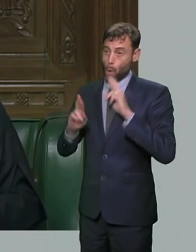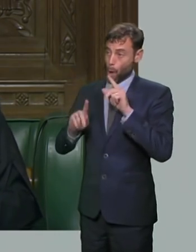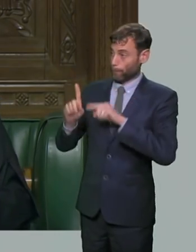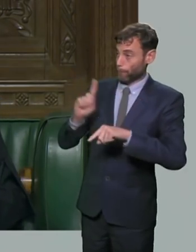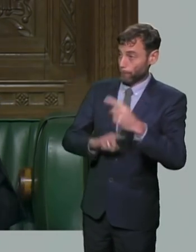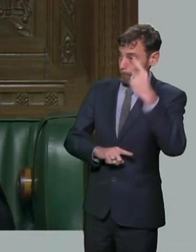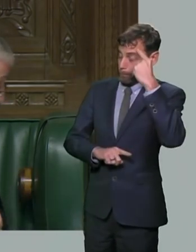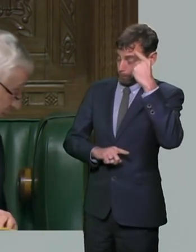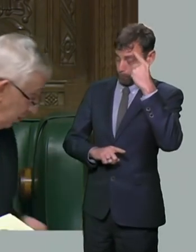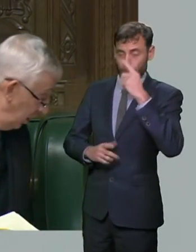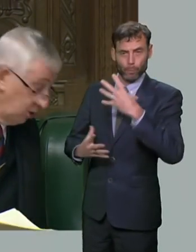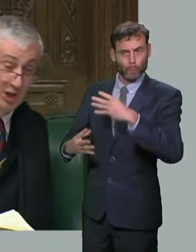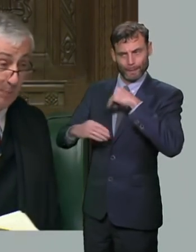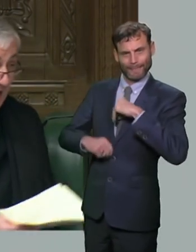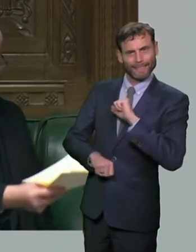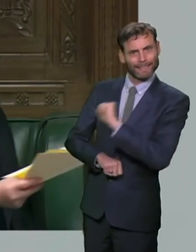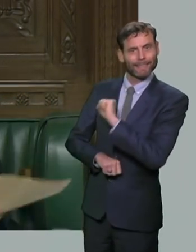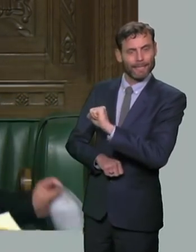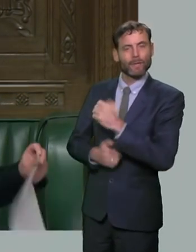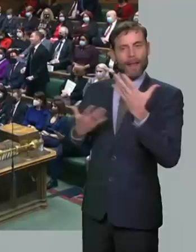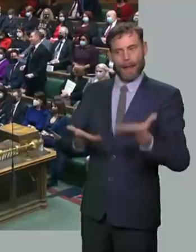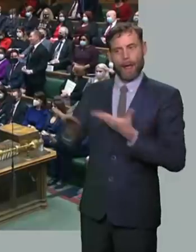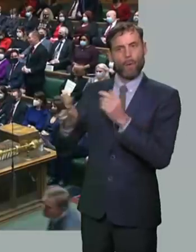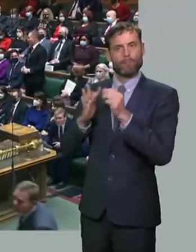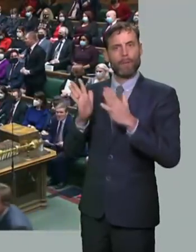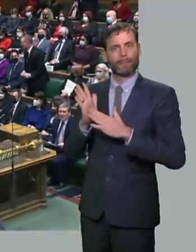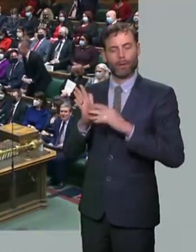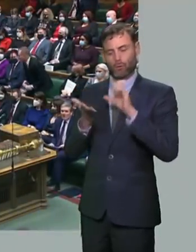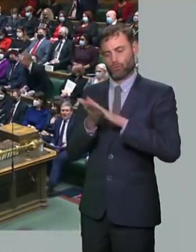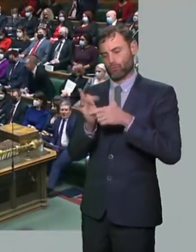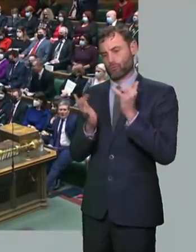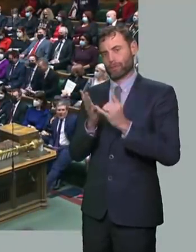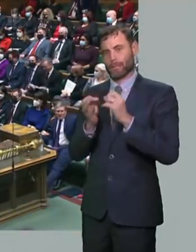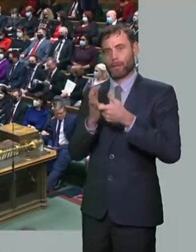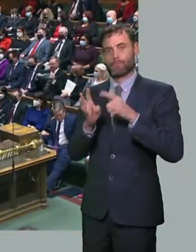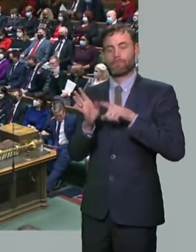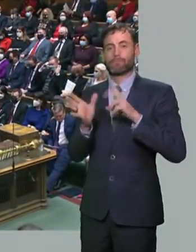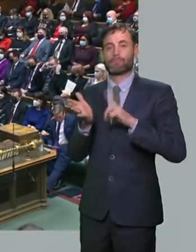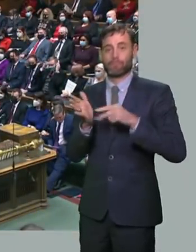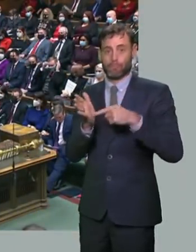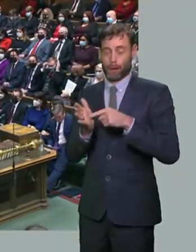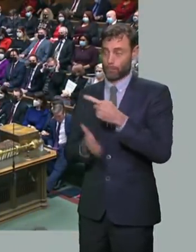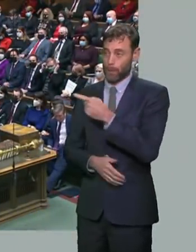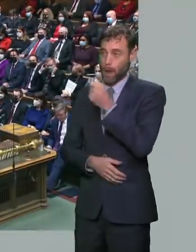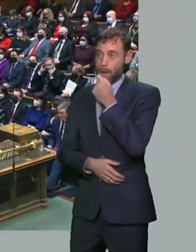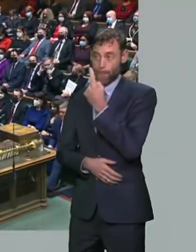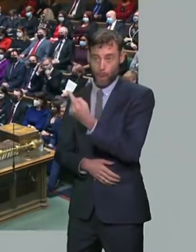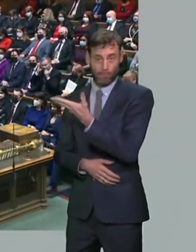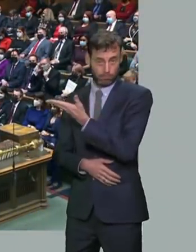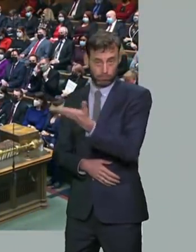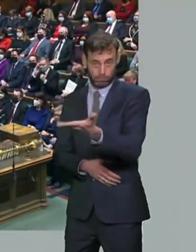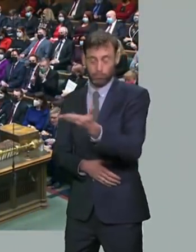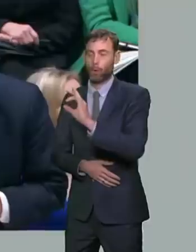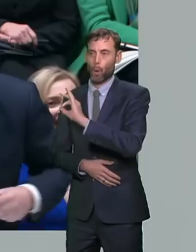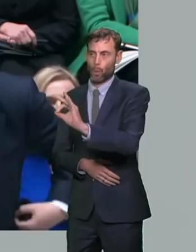Prime Minister. Chris Bryant, number one. Number one, Mr. Speaker. Prime Minister. Mr. Speaker, this morning I